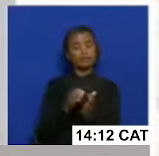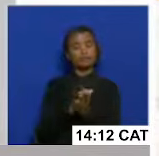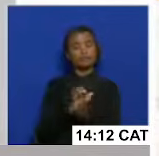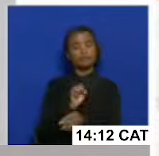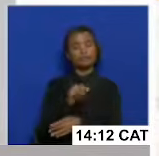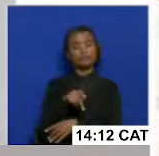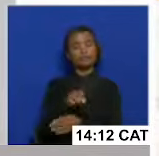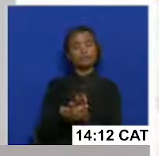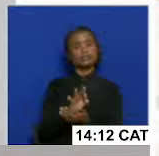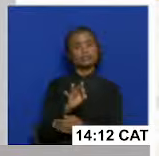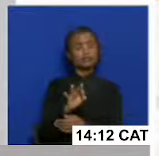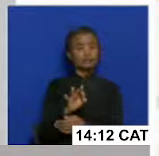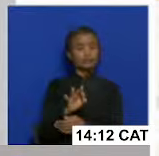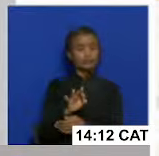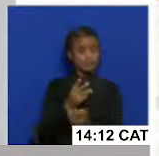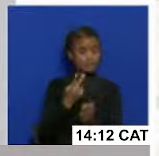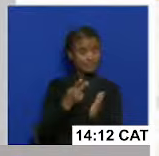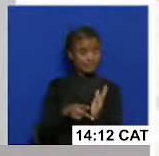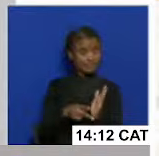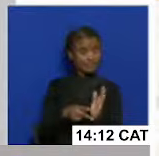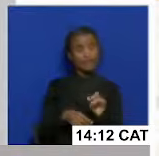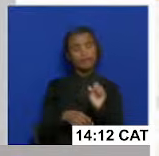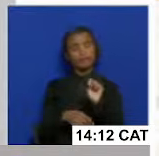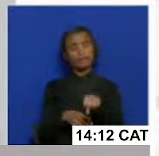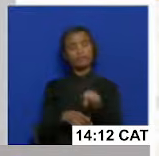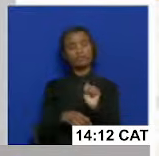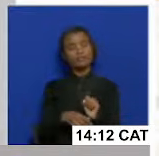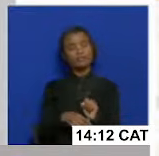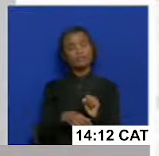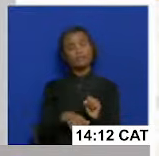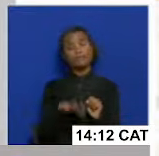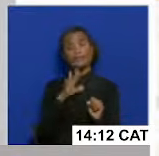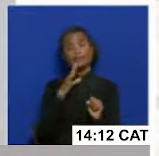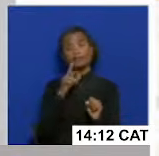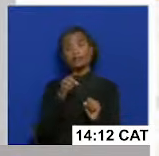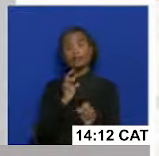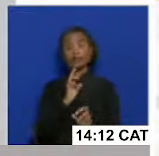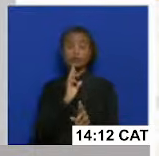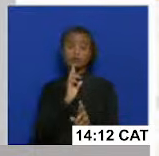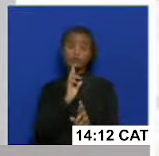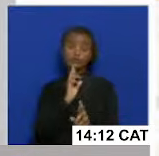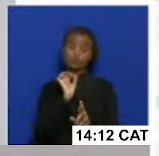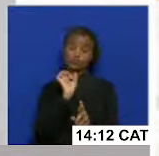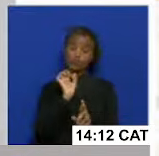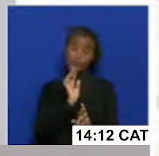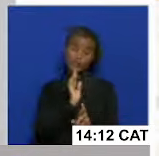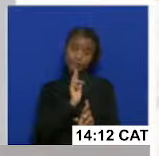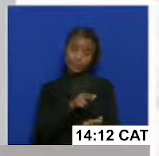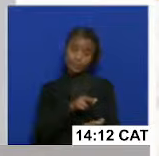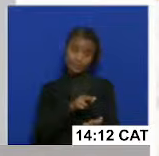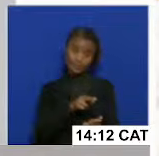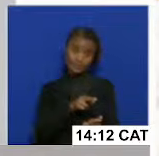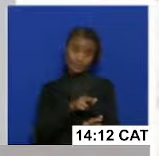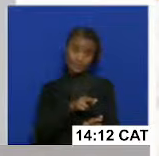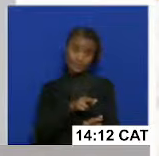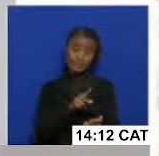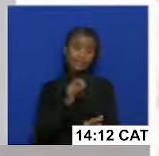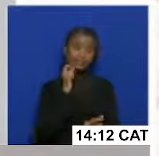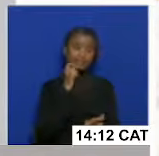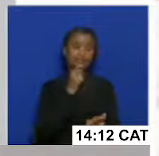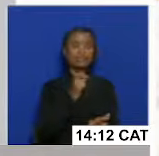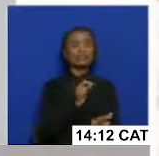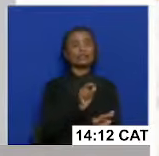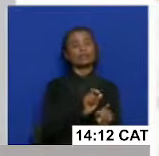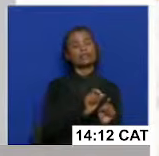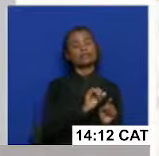that a response to your question where you say, can't you say informant instead of JMPD officer? So Officer Stolz